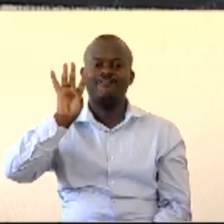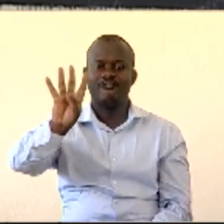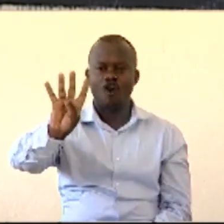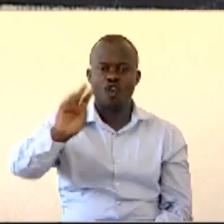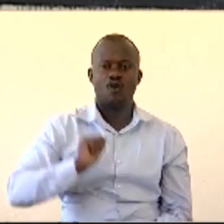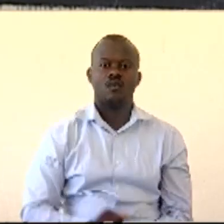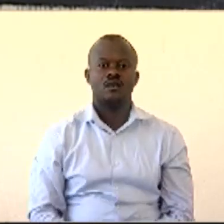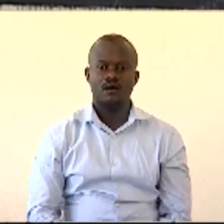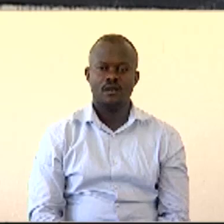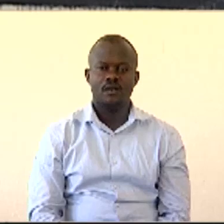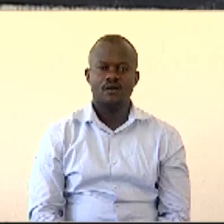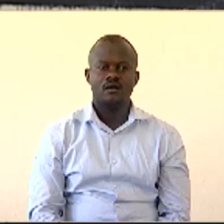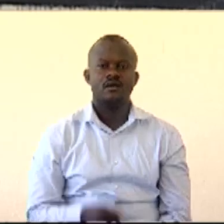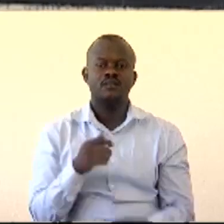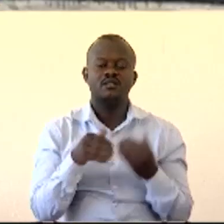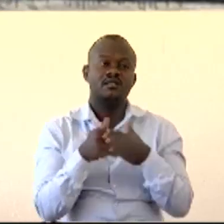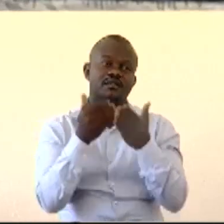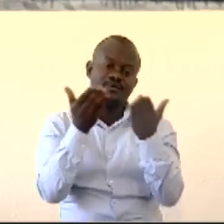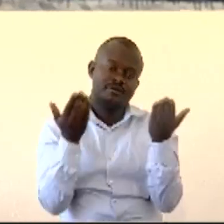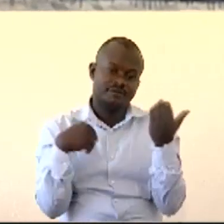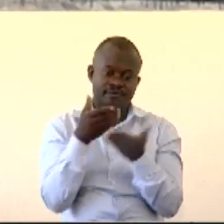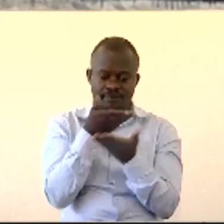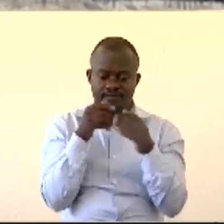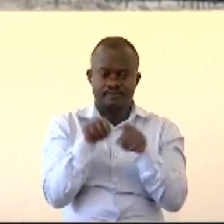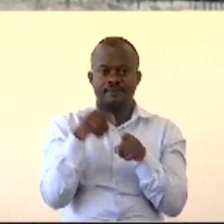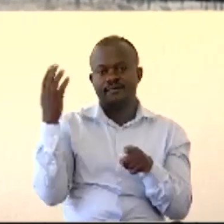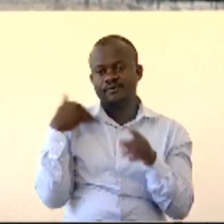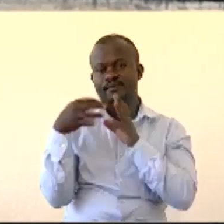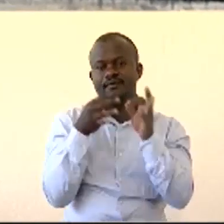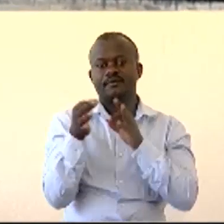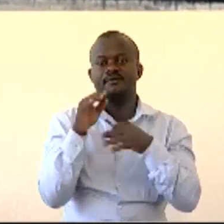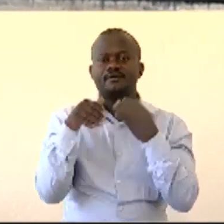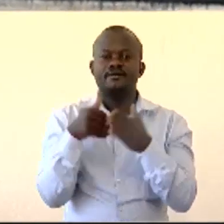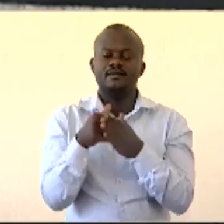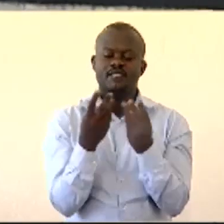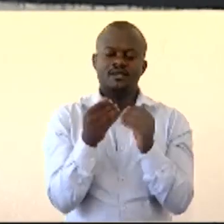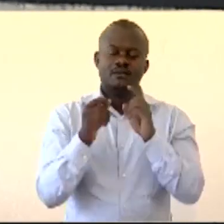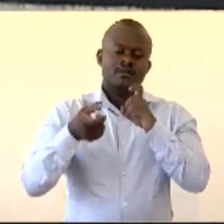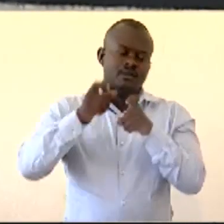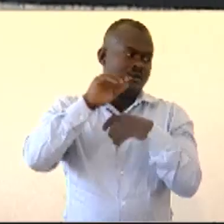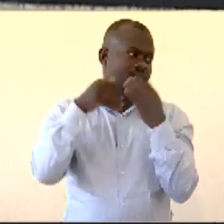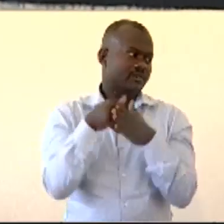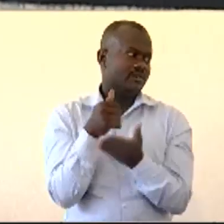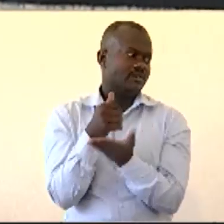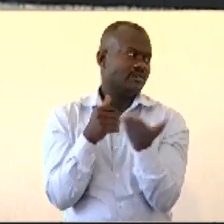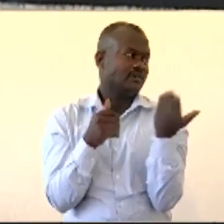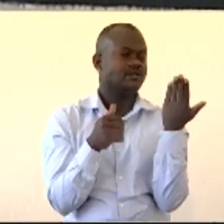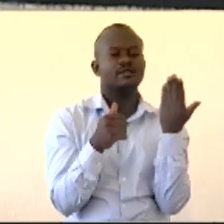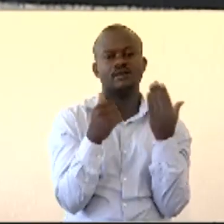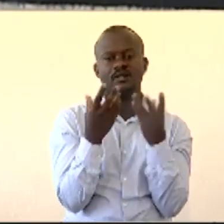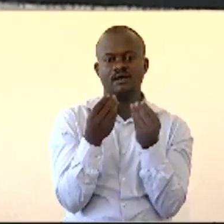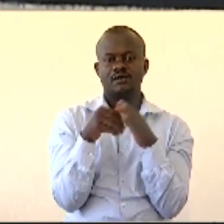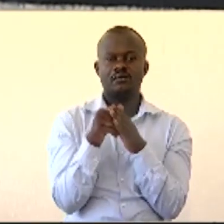+4. Isn't this one, as I said, it is just simple addition and subtraction. Simple